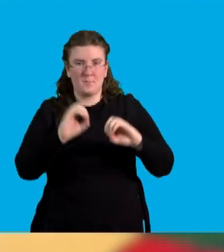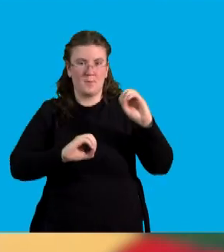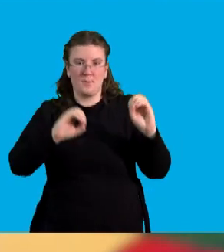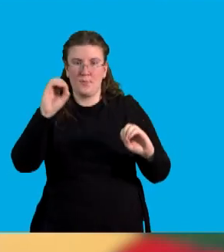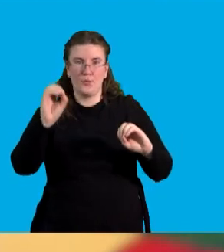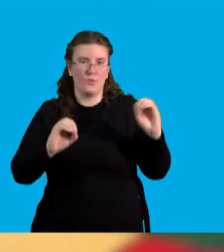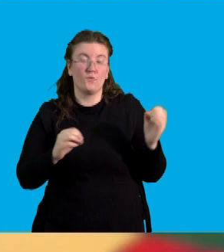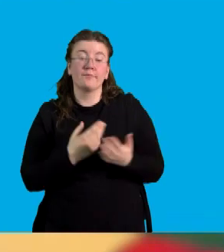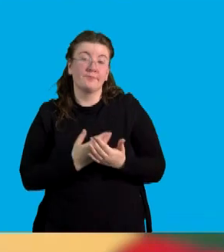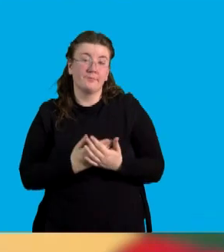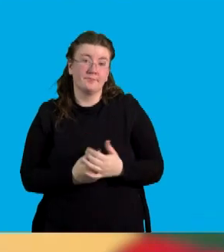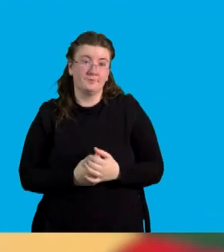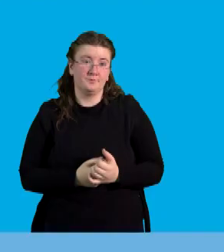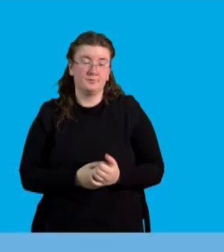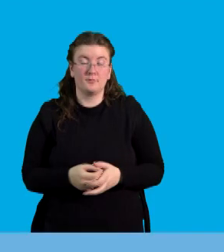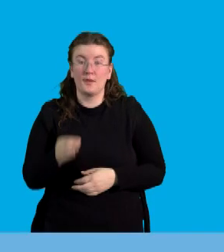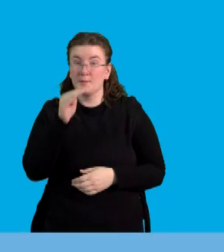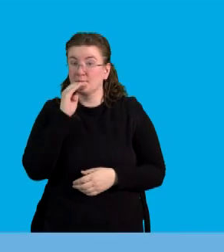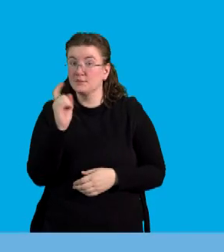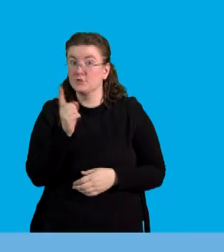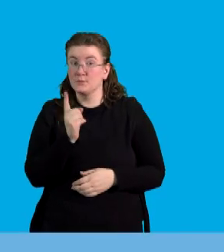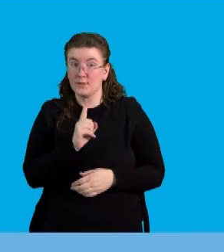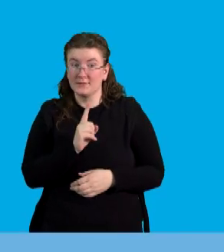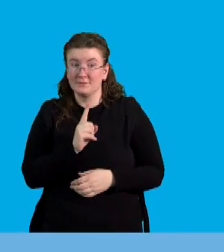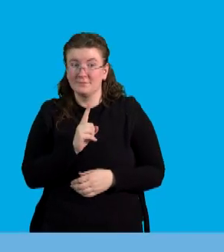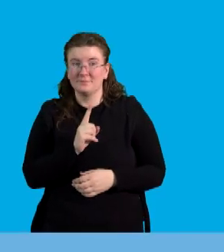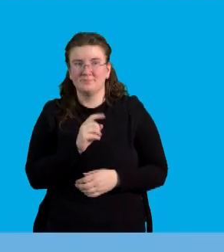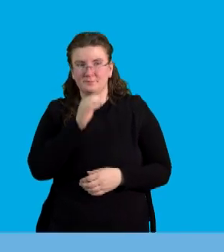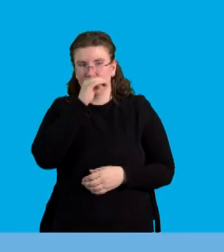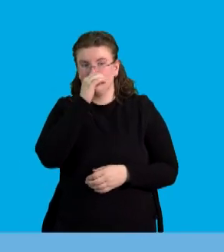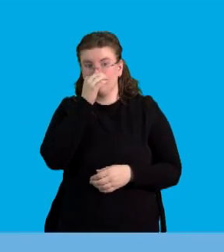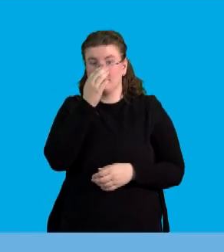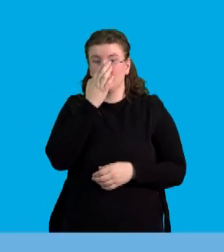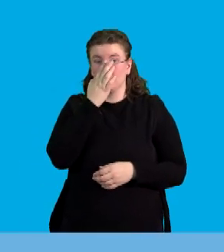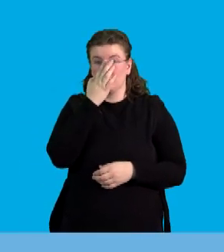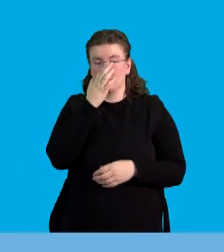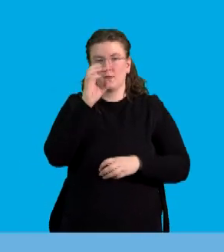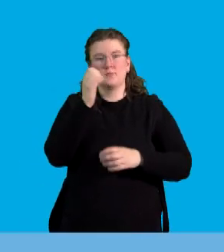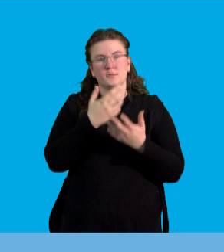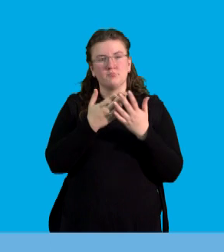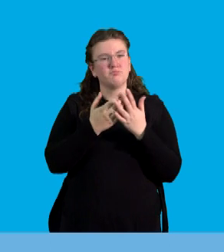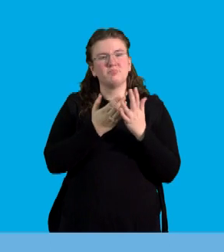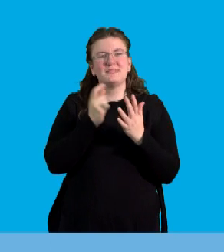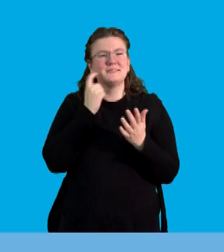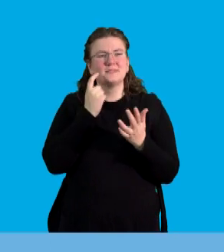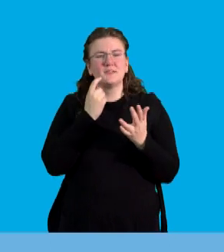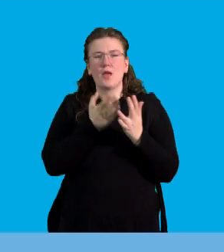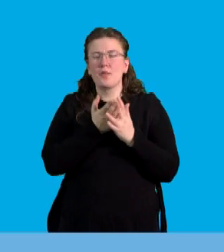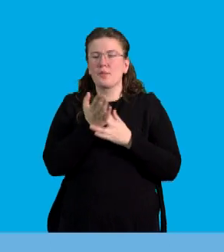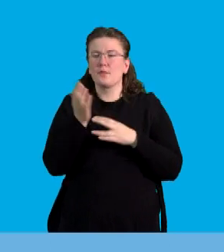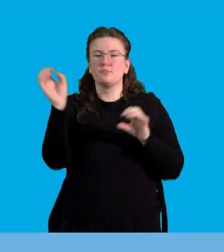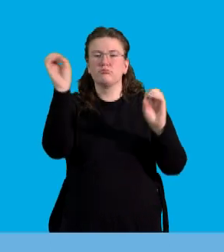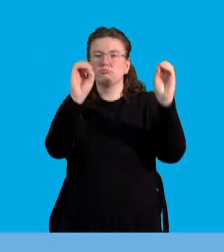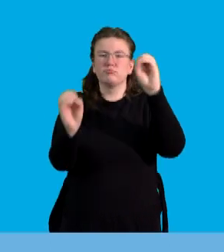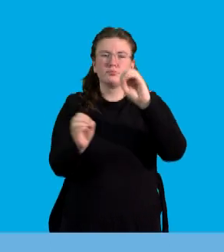layer of that atom. So that means they are free to easily move through the circuit, so they can be able to